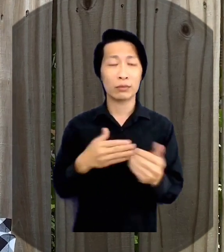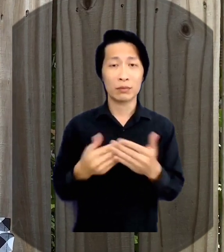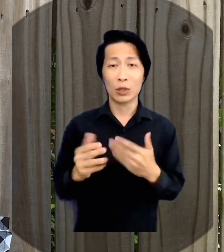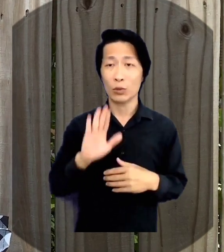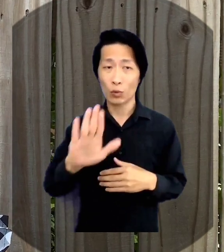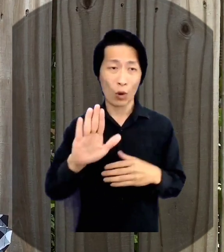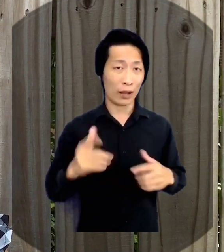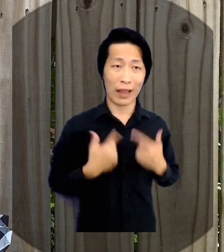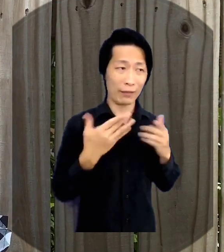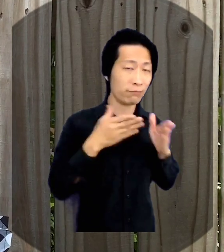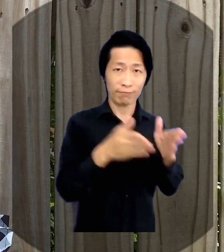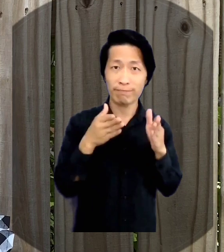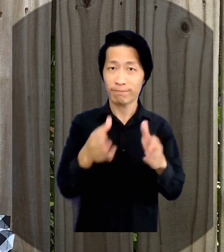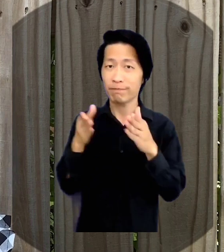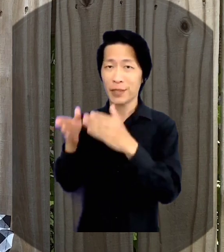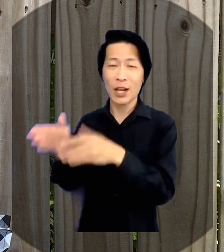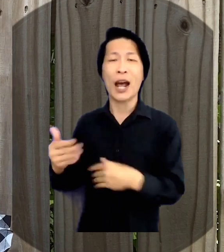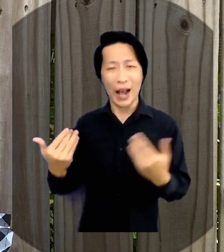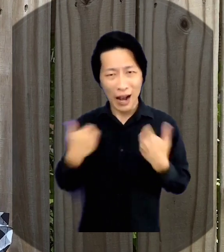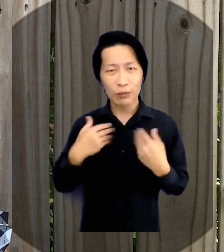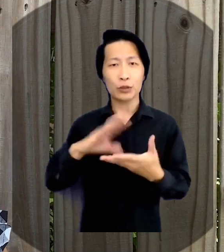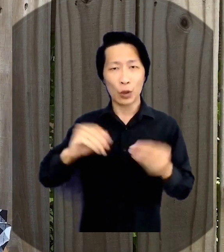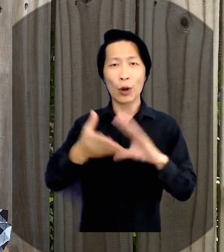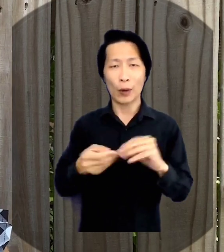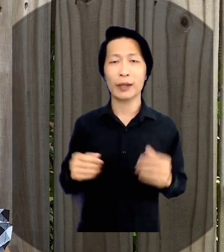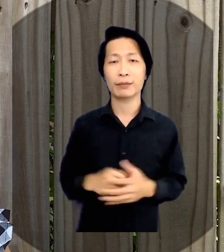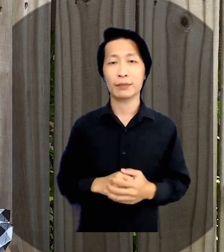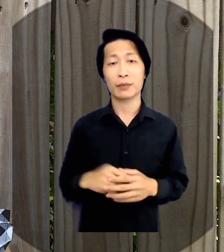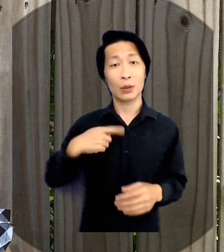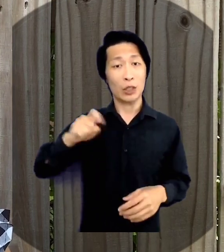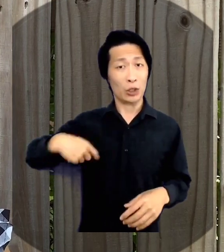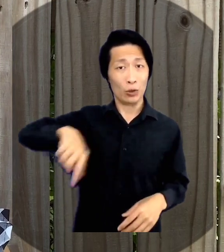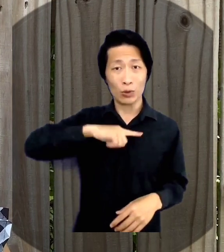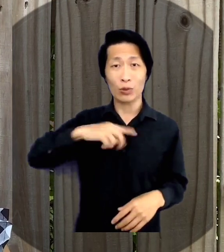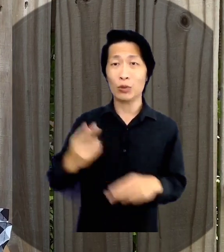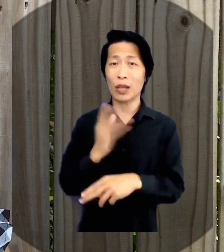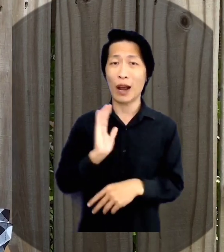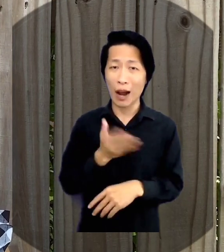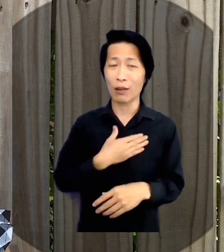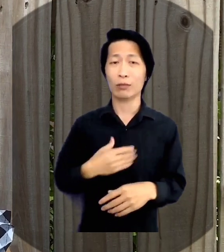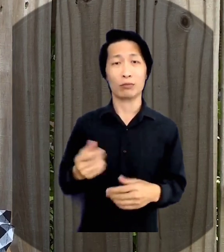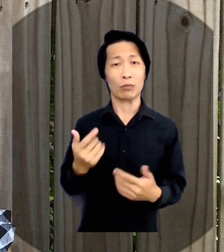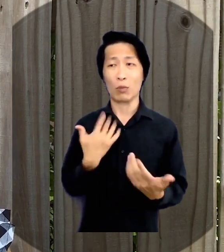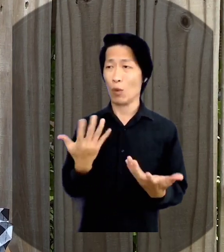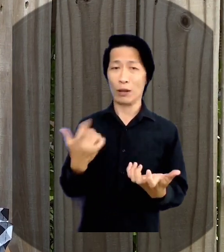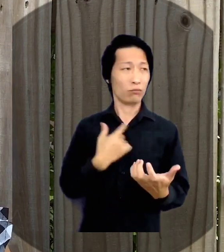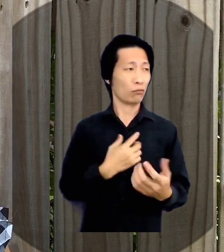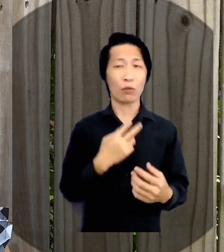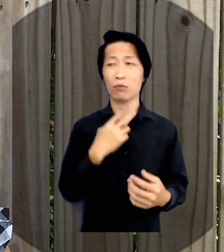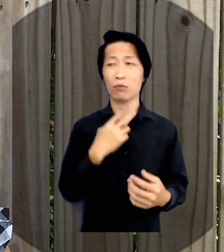and uncertain moments. This global pandemic is a huge testament to that, and as much as we will want to be in control of every situation, we won't always be